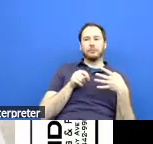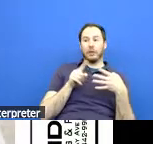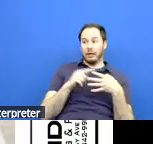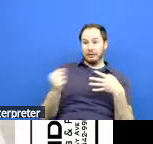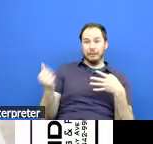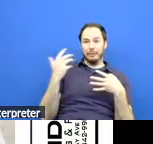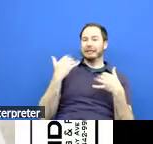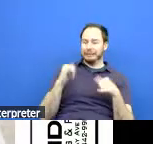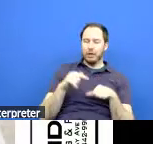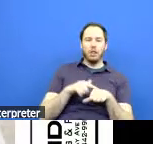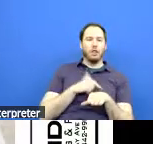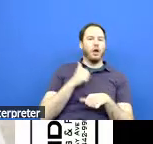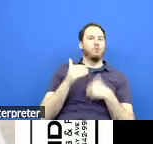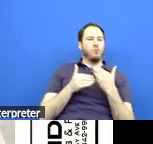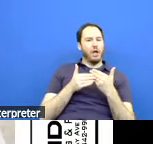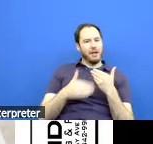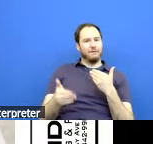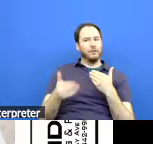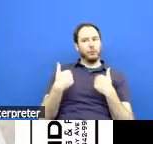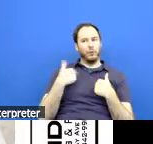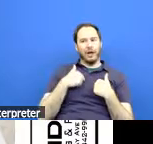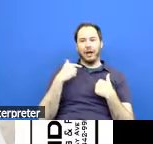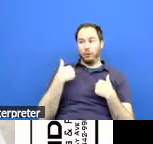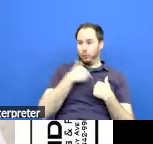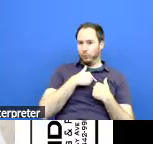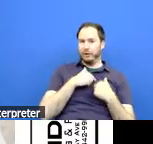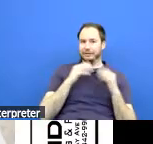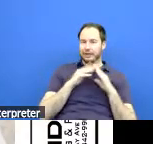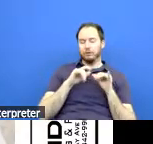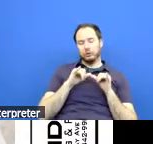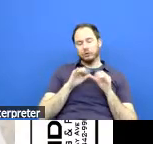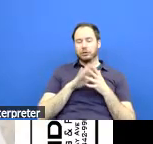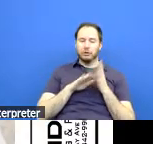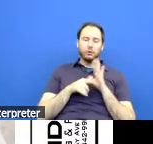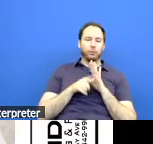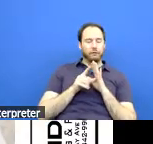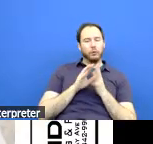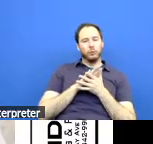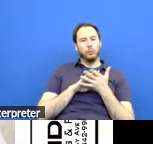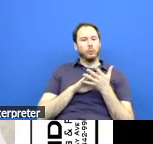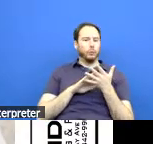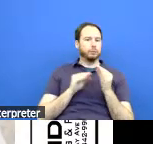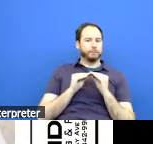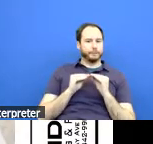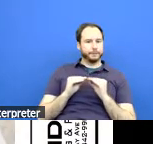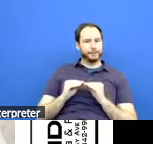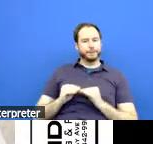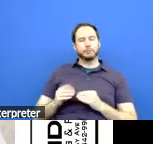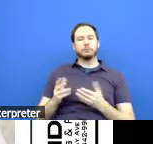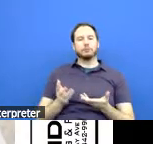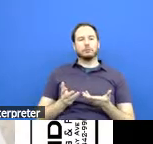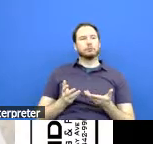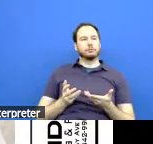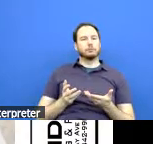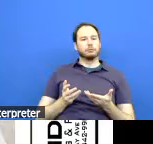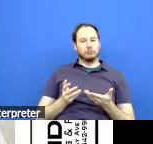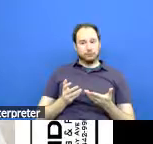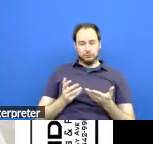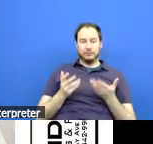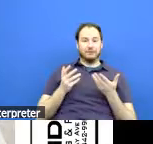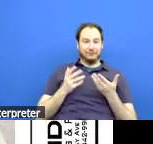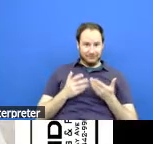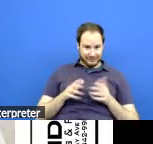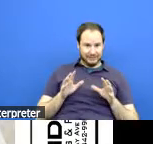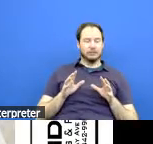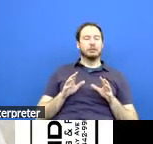process because we have things that we have to do. We have to review the plans and things of that nature. So once that's